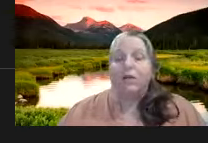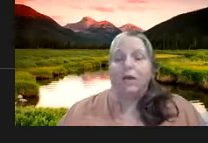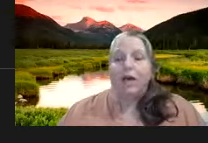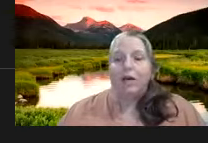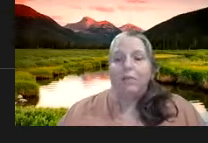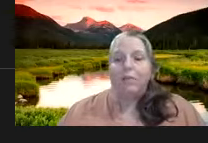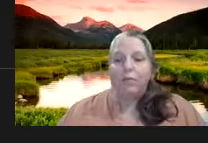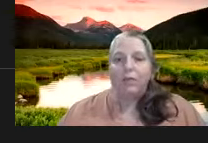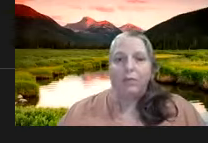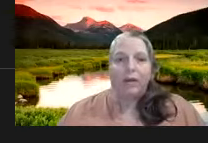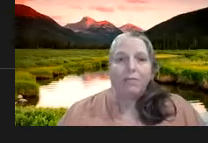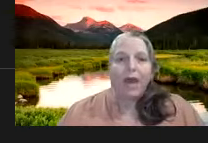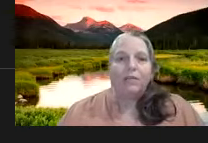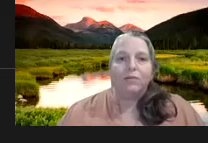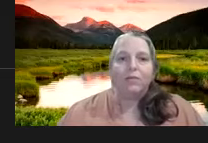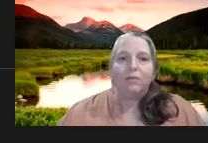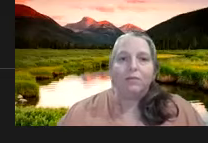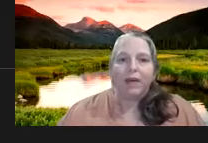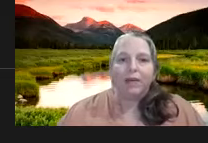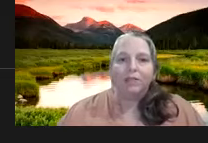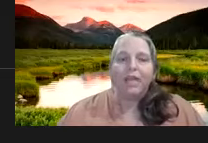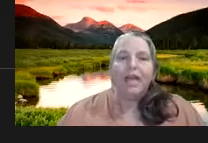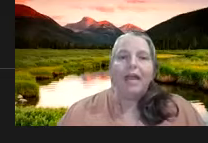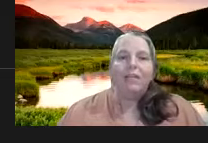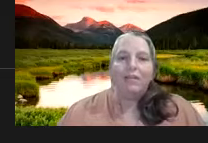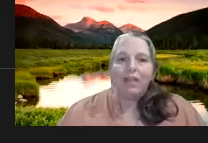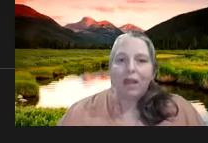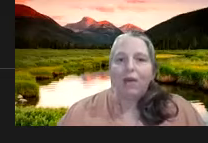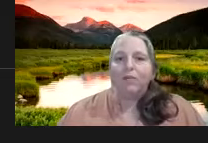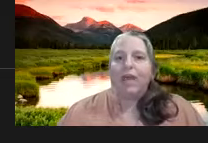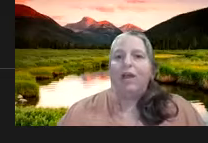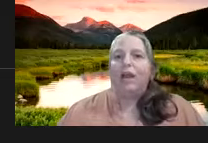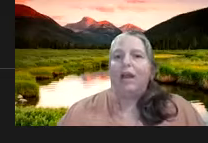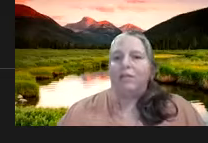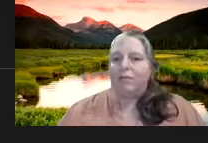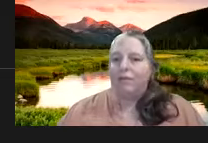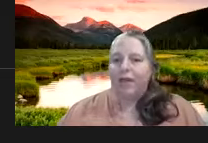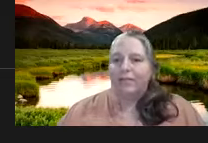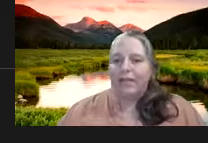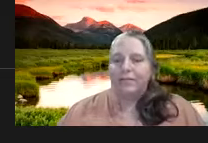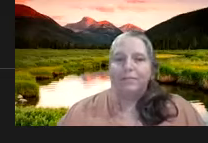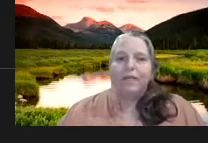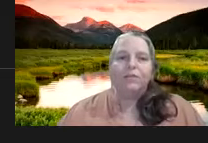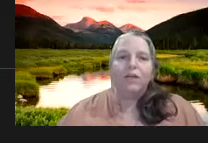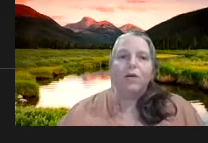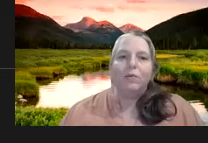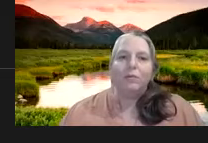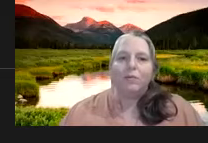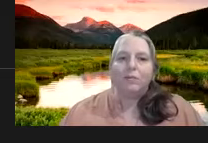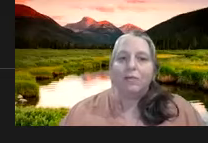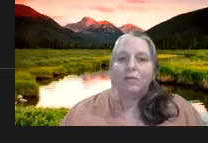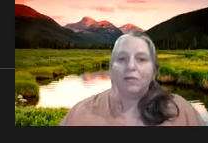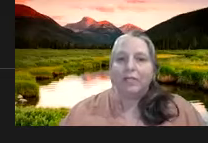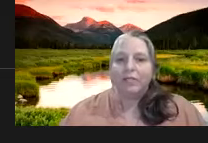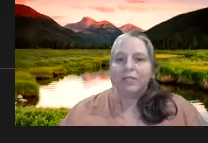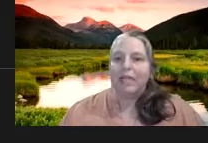overall really where impacts really were felt, and then healthcare, and then food access. And so it was, to